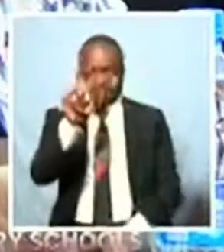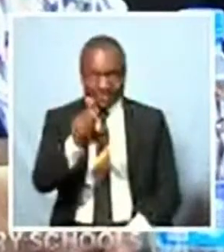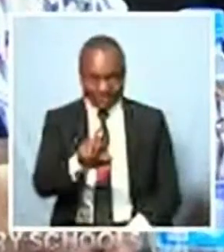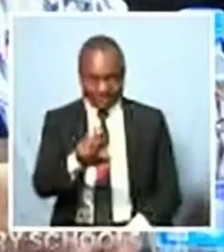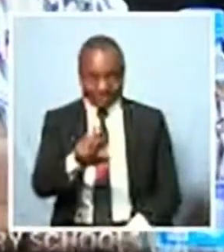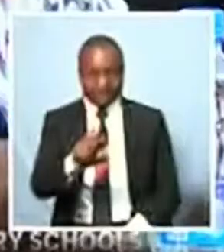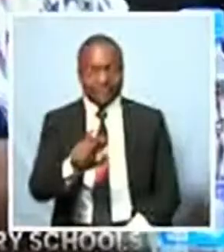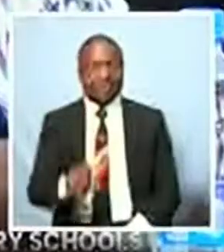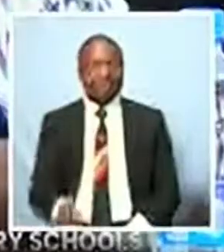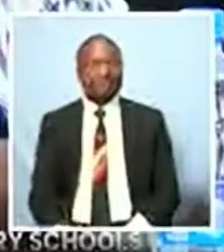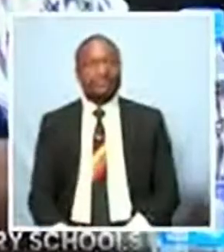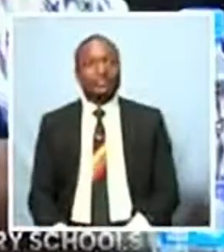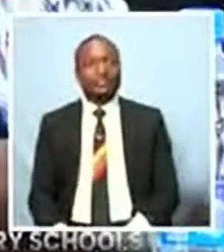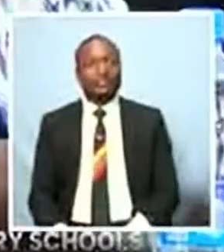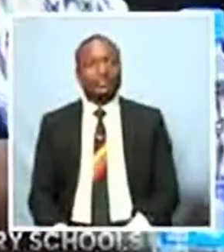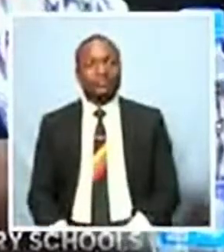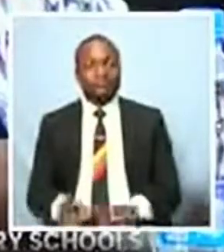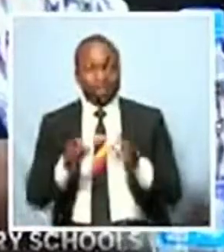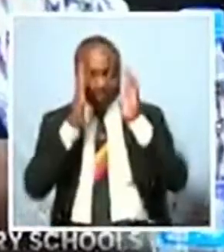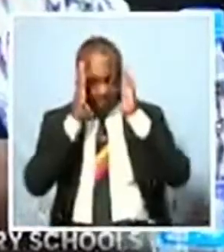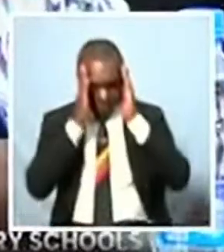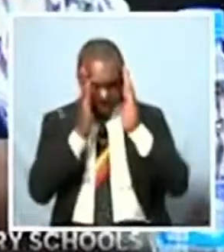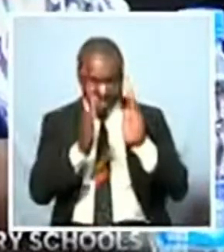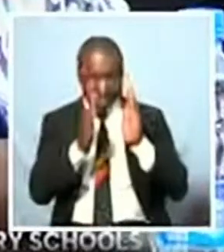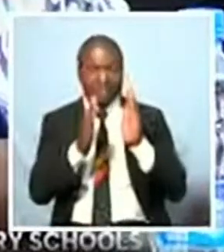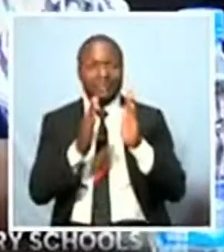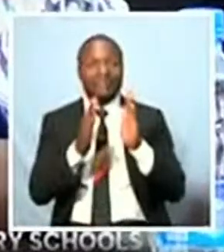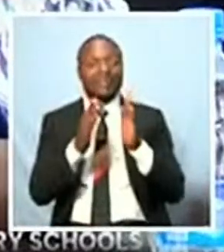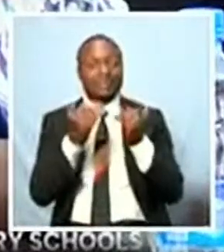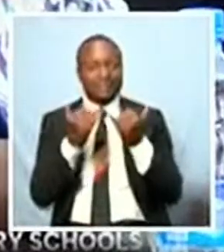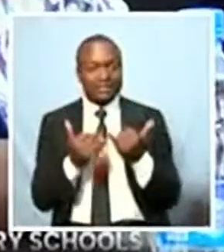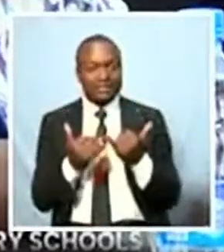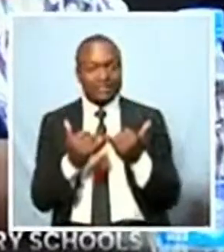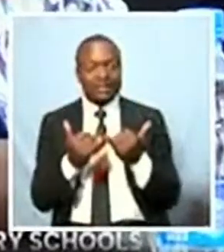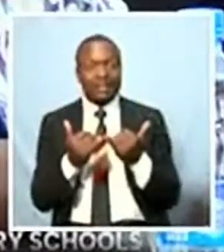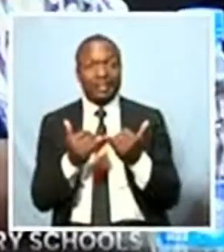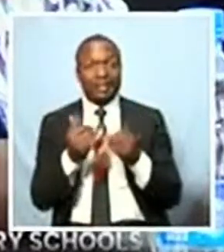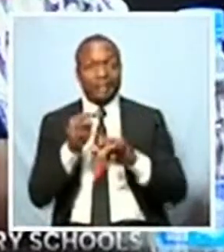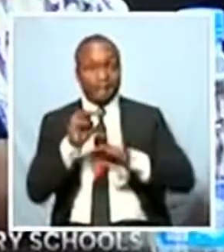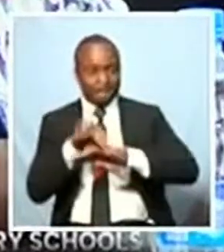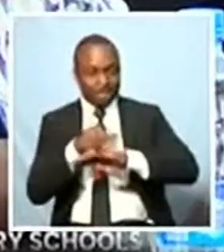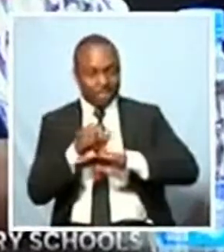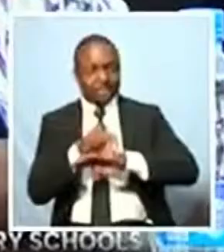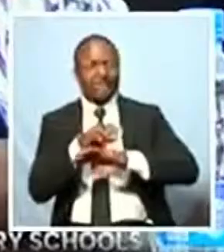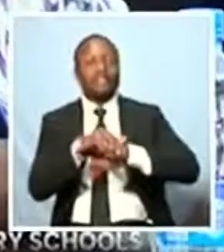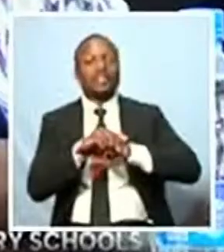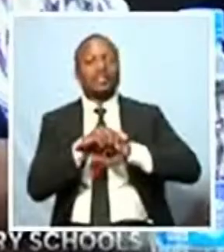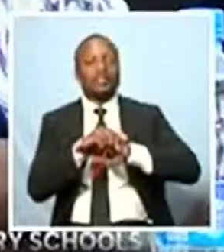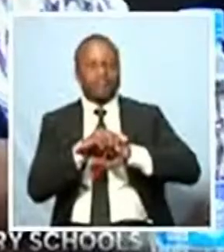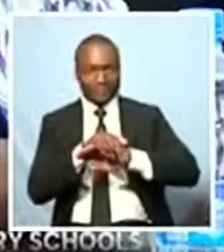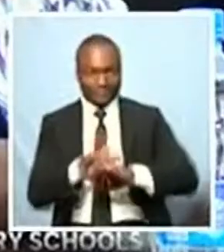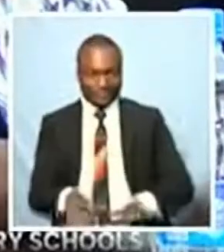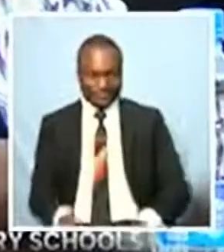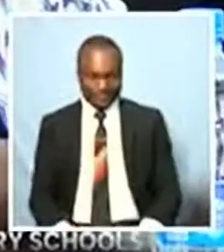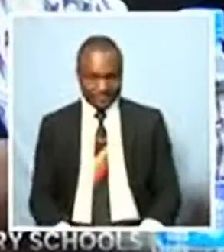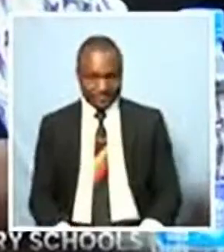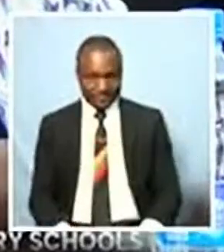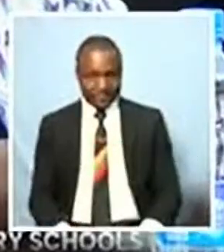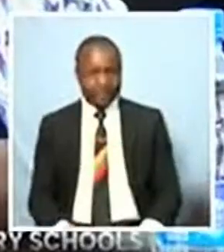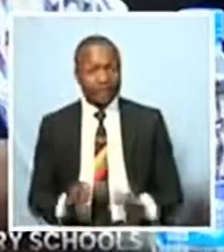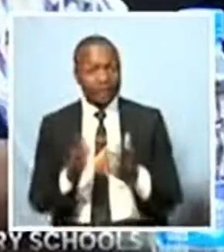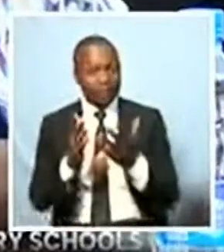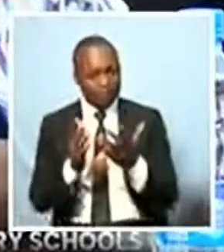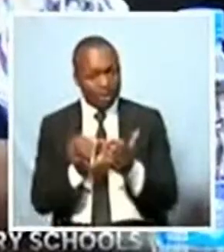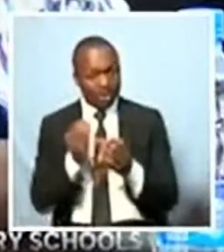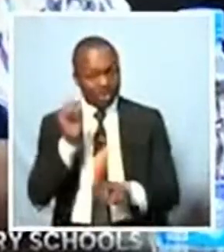because the focus we are focusing on is literacy and numeracy. Yes. So we want